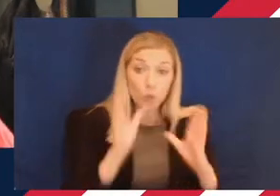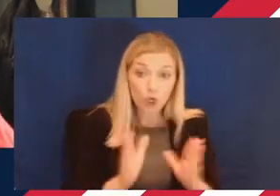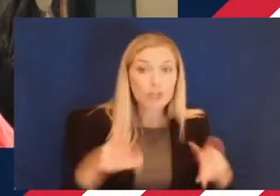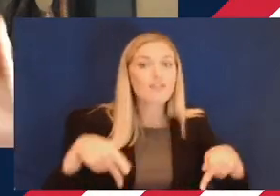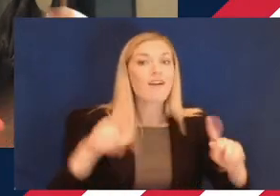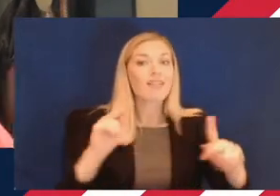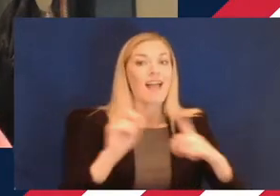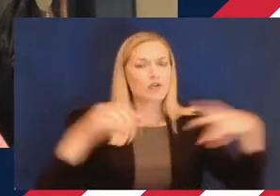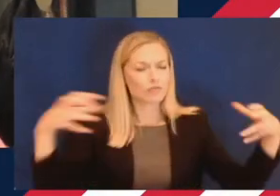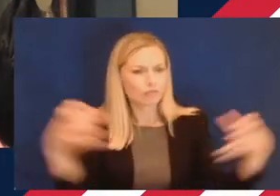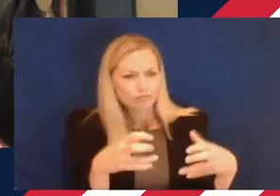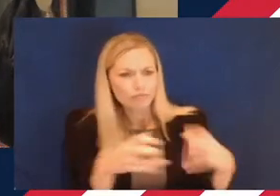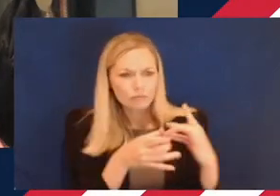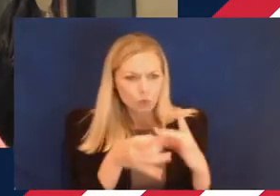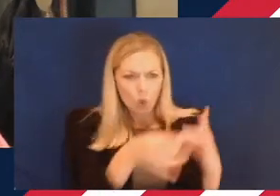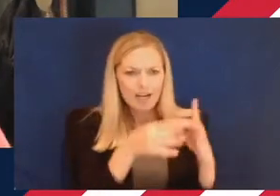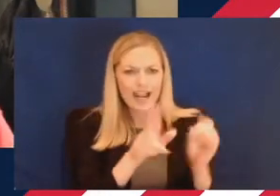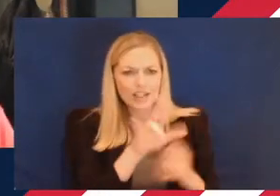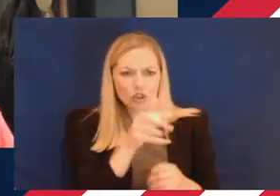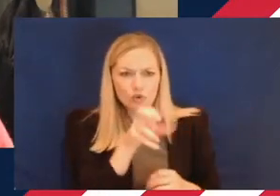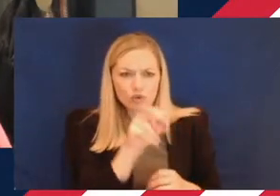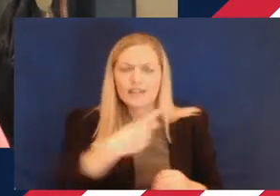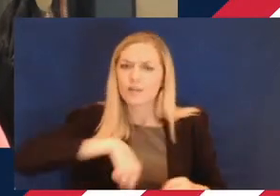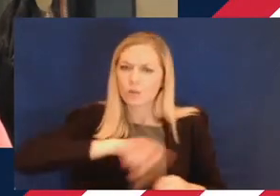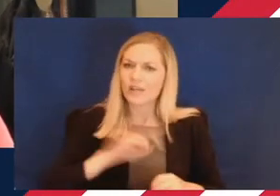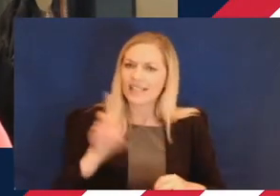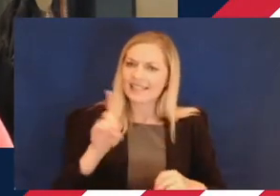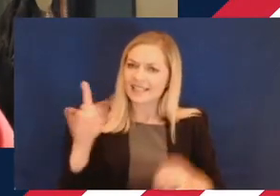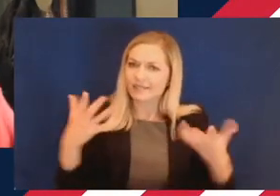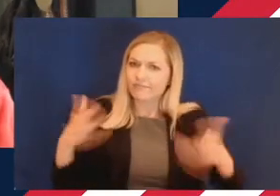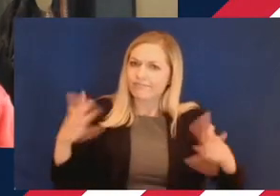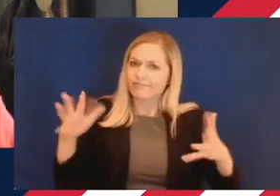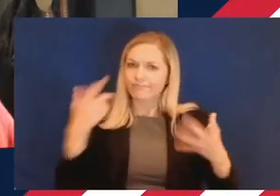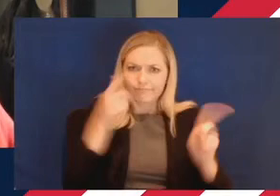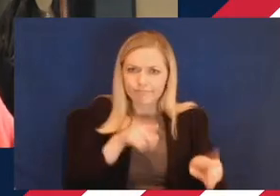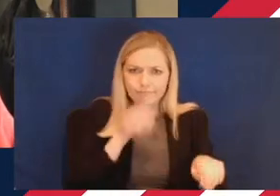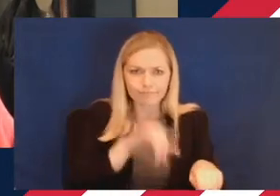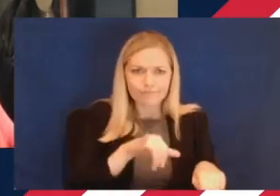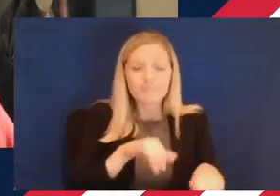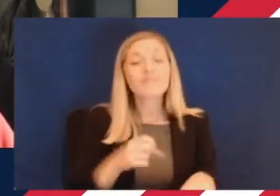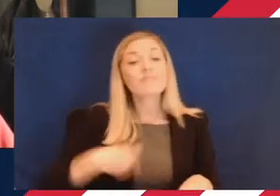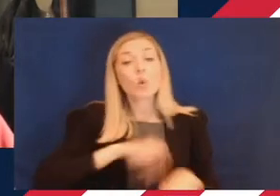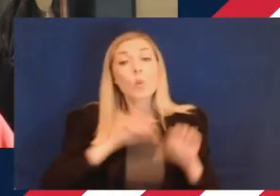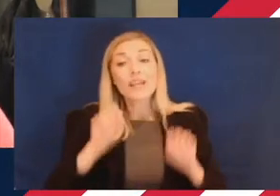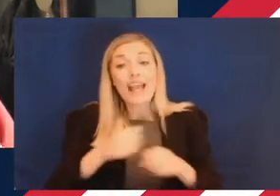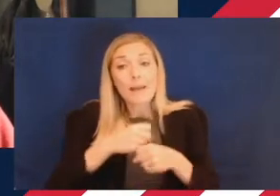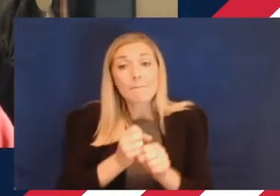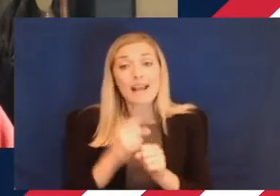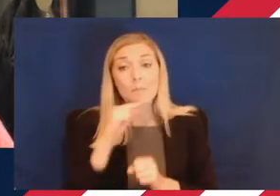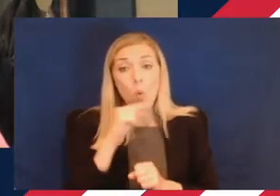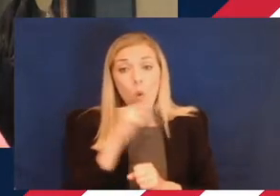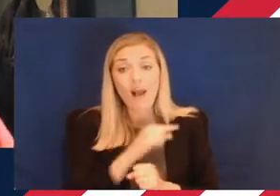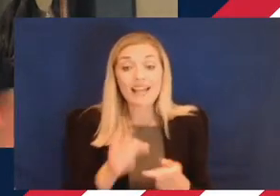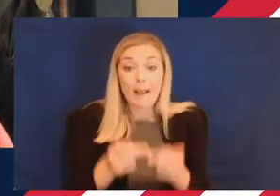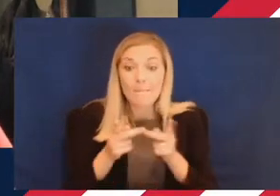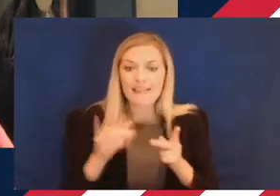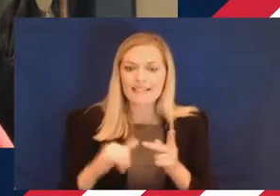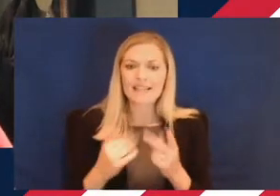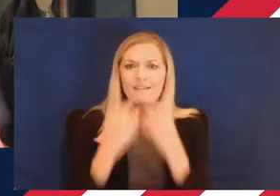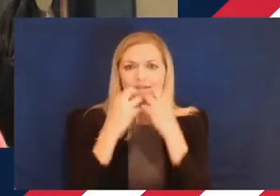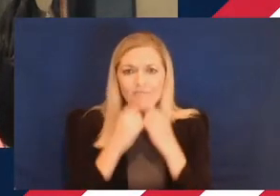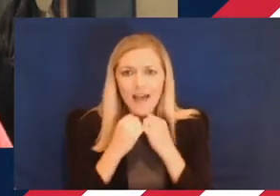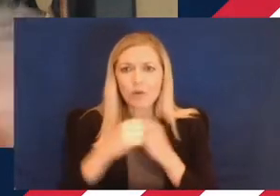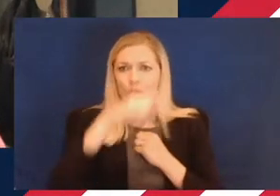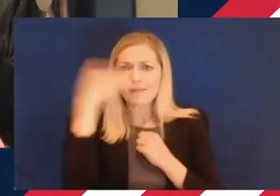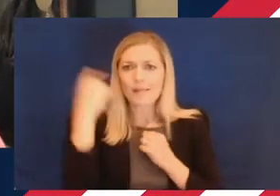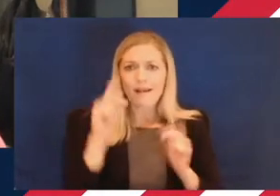a contract. And in fact, we've done just that. We can make Milwaukee a place that values Black lives, that dignifies all labor, and that builds an economy